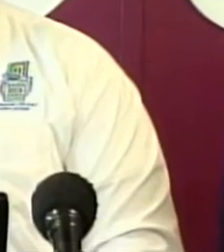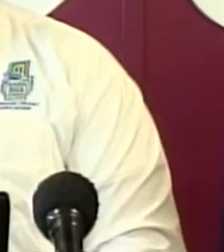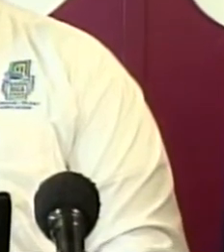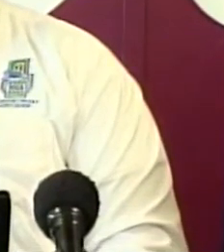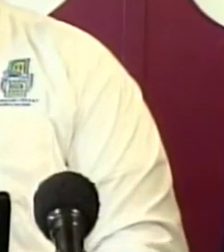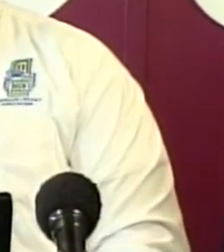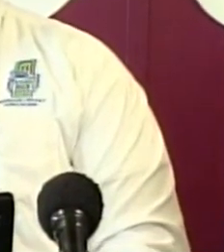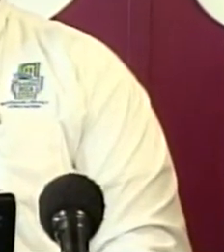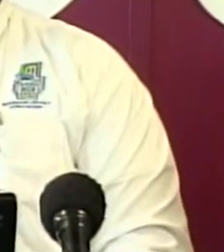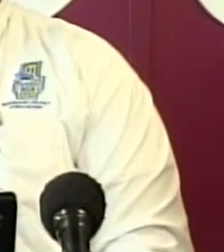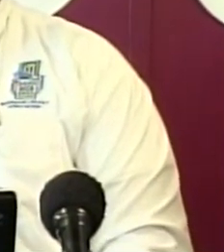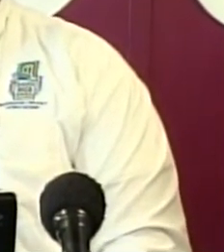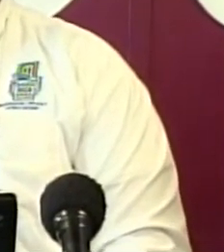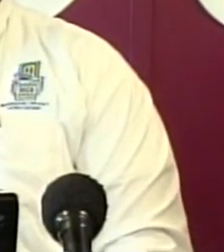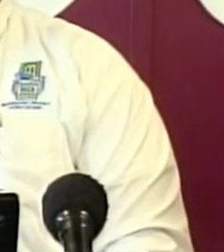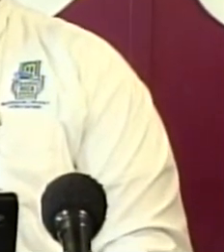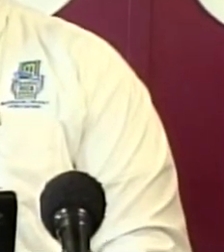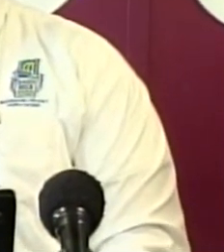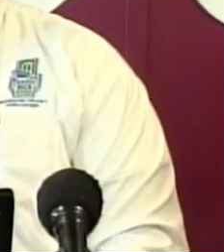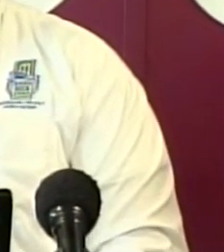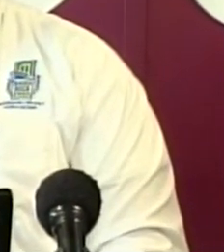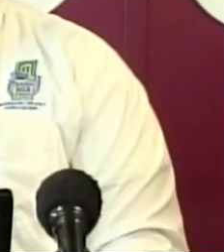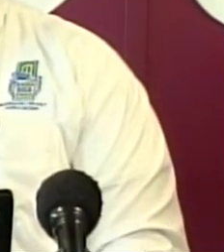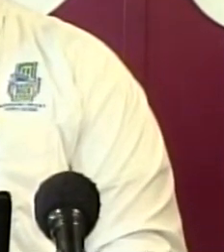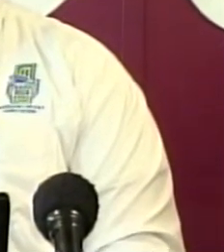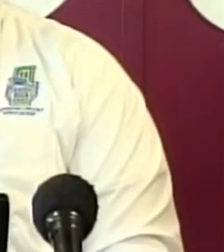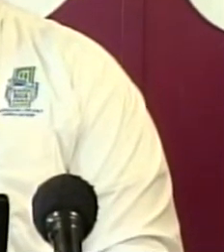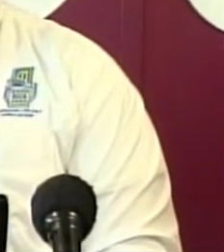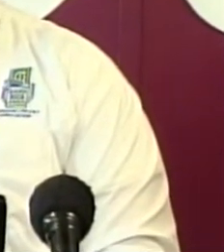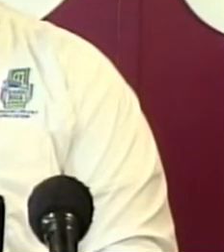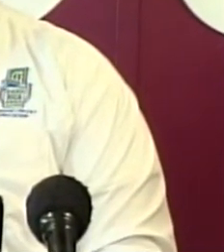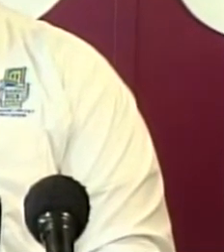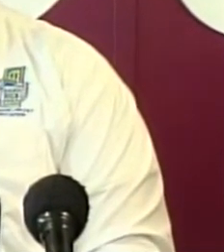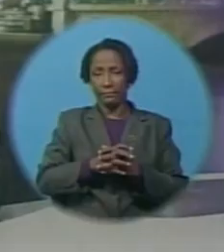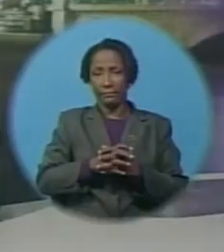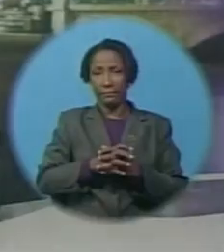Jomel Warrican, and Kenroy Williams.